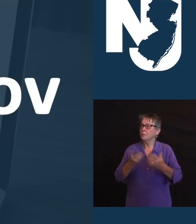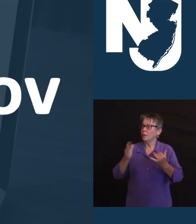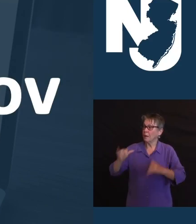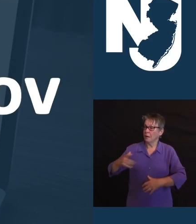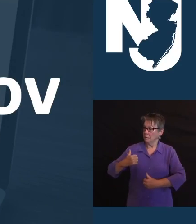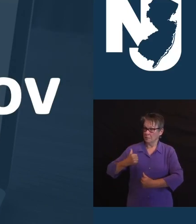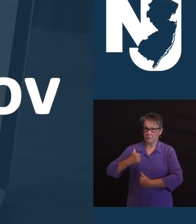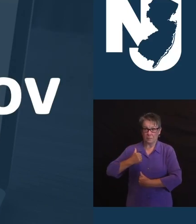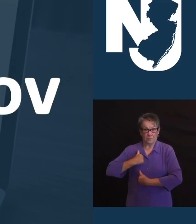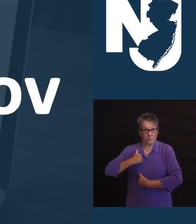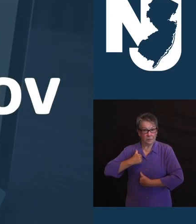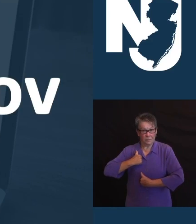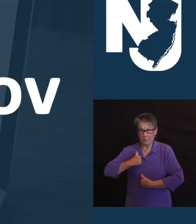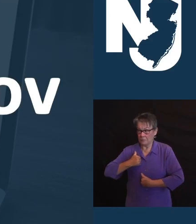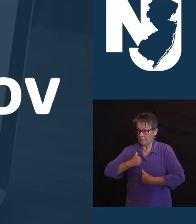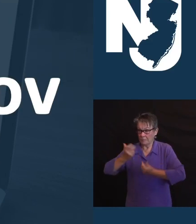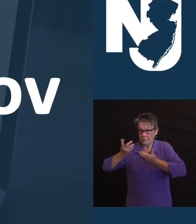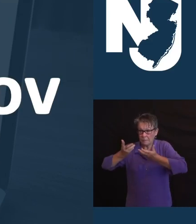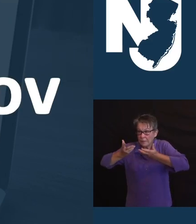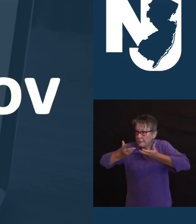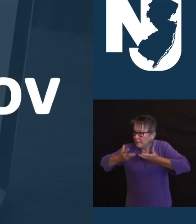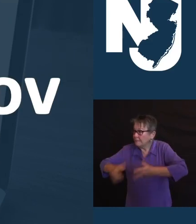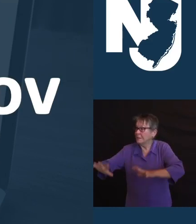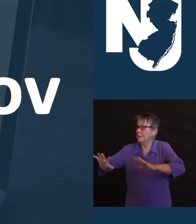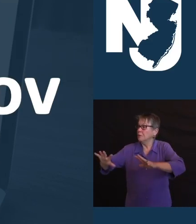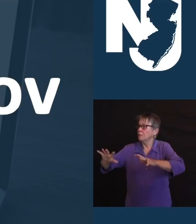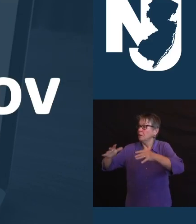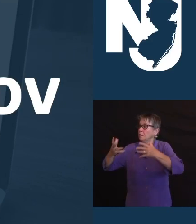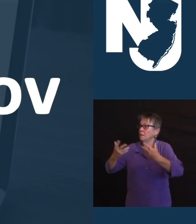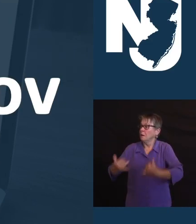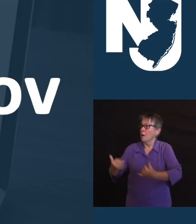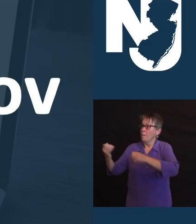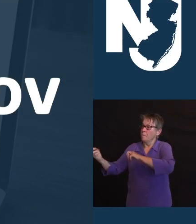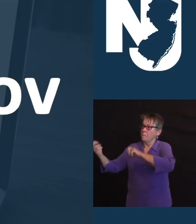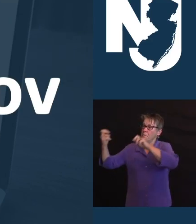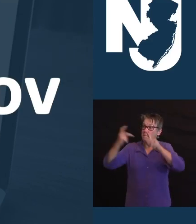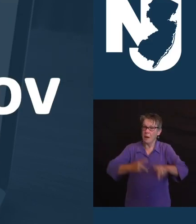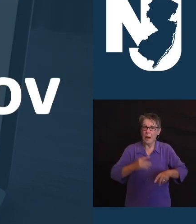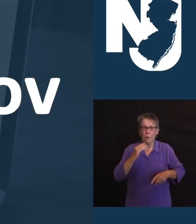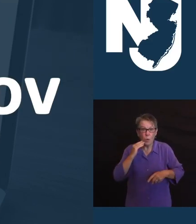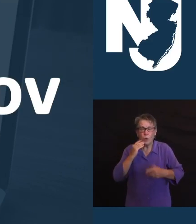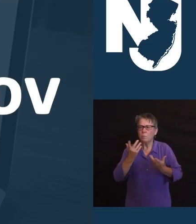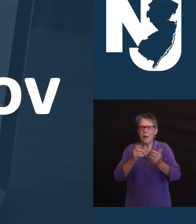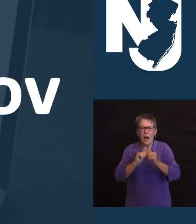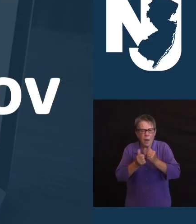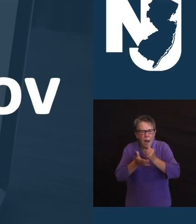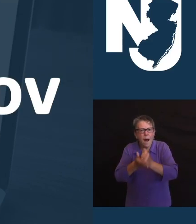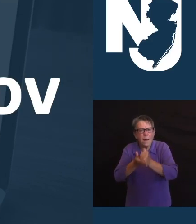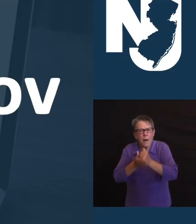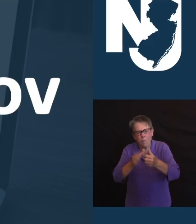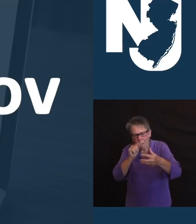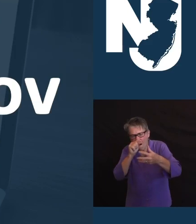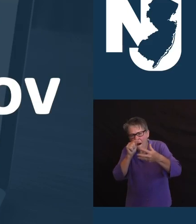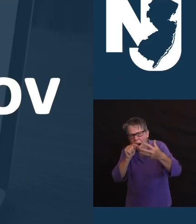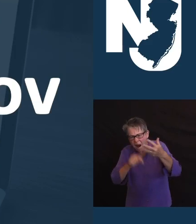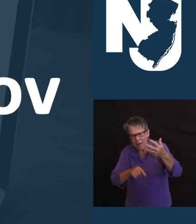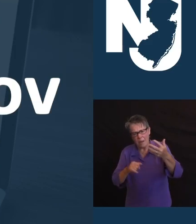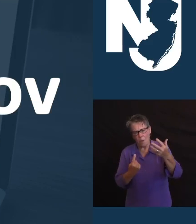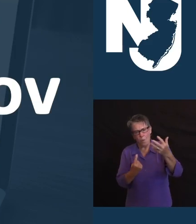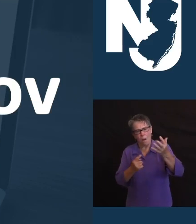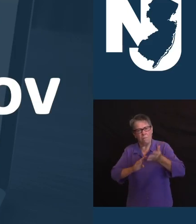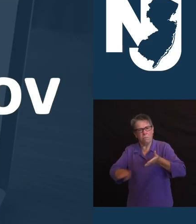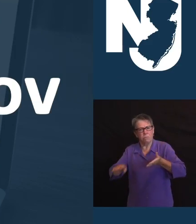New Jerseyan who wears our nation's military uniforms, thank you for your service, and we also thank every single one